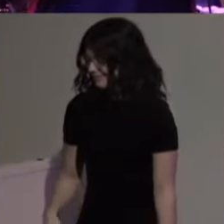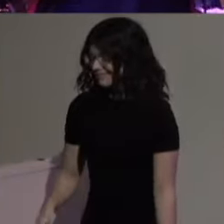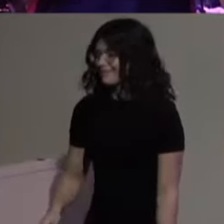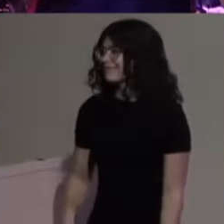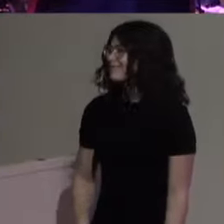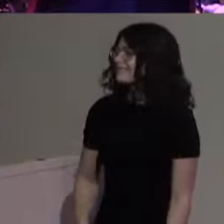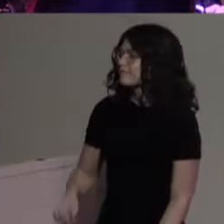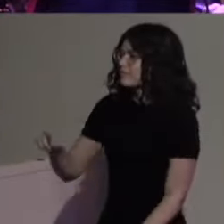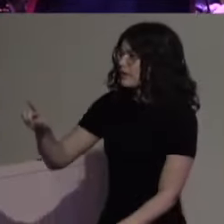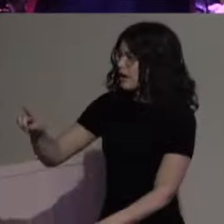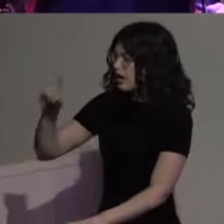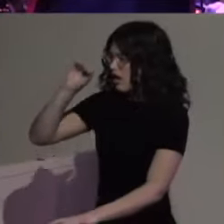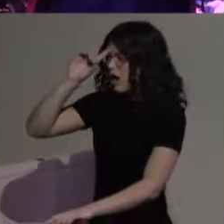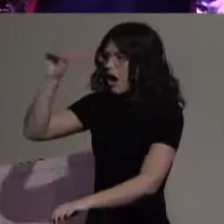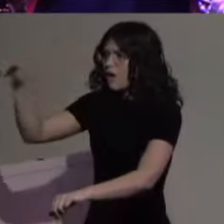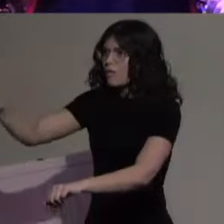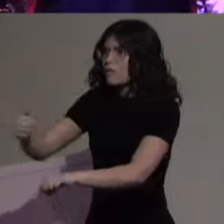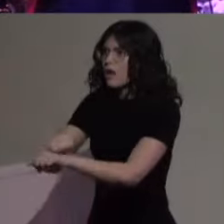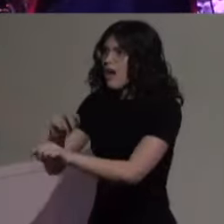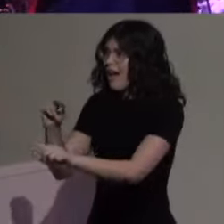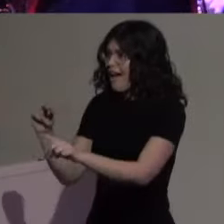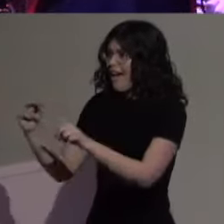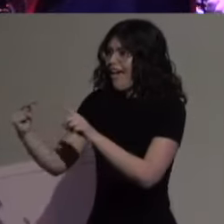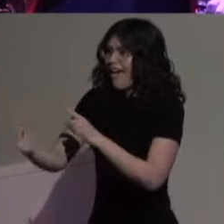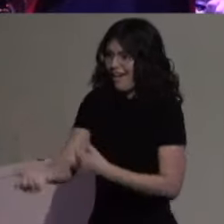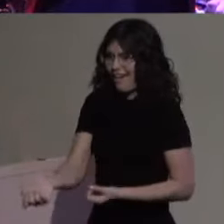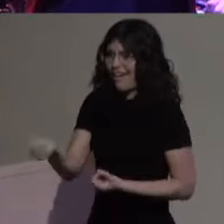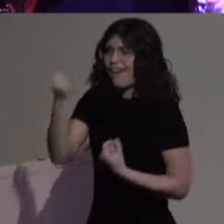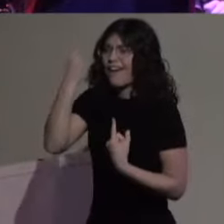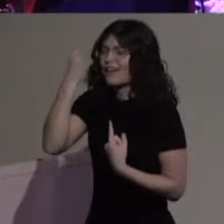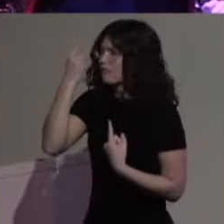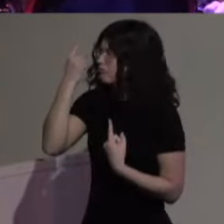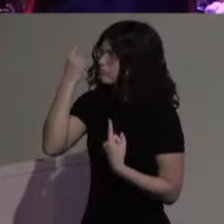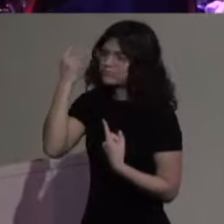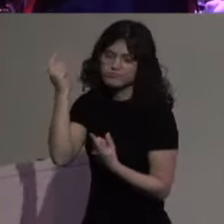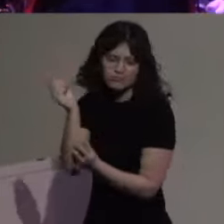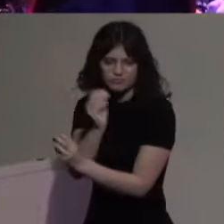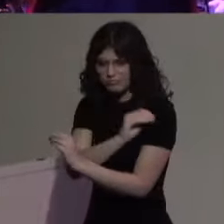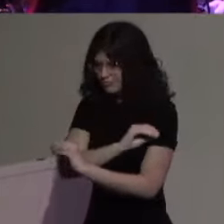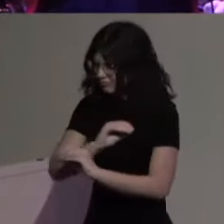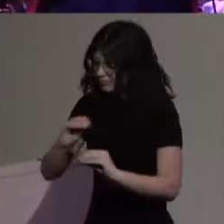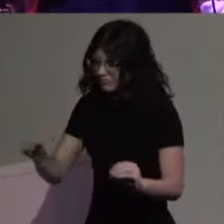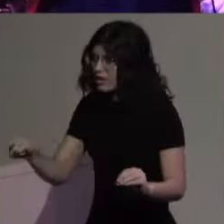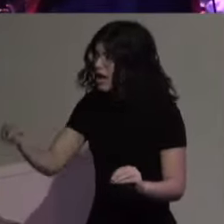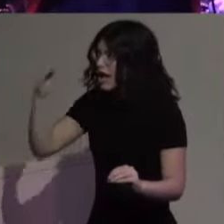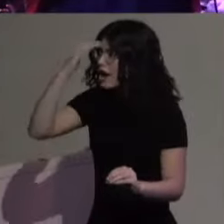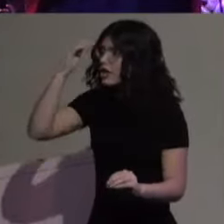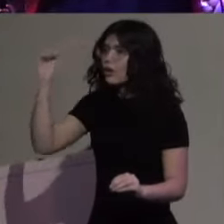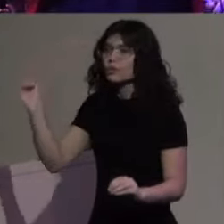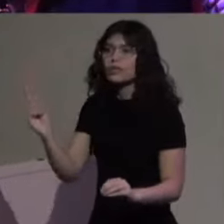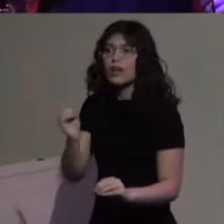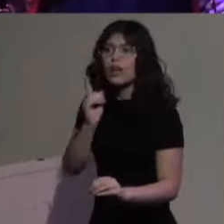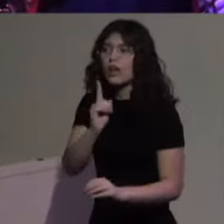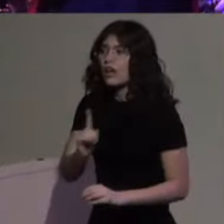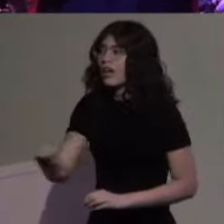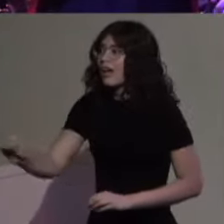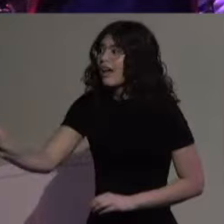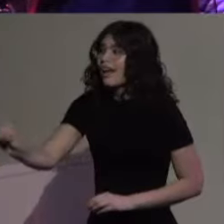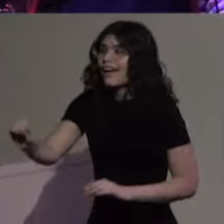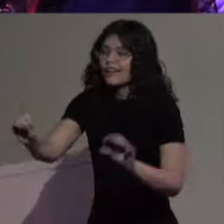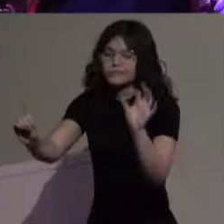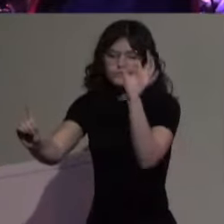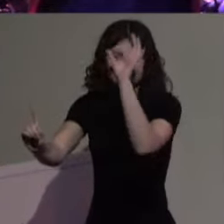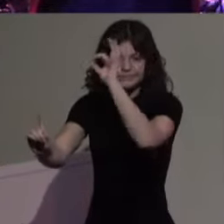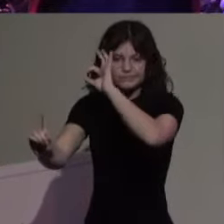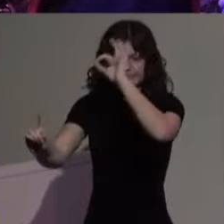Doesn't have a point of view, knows not where he's going to.